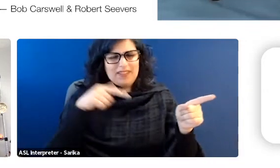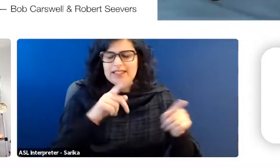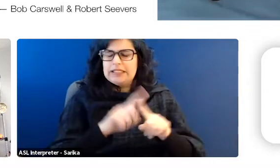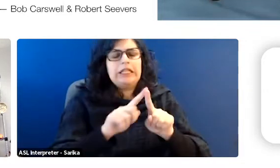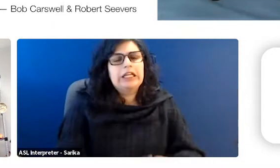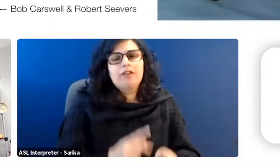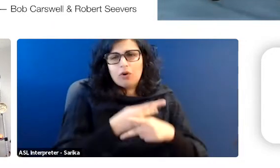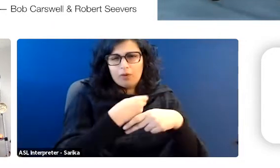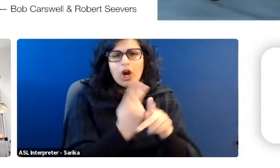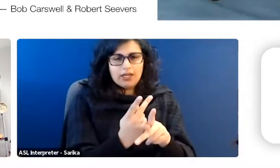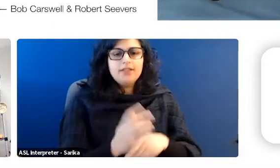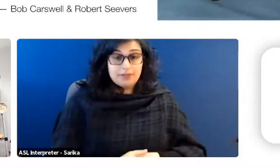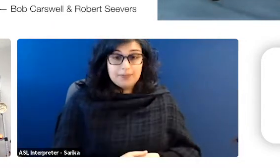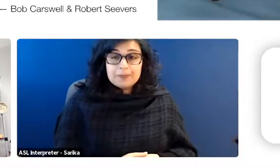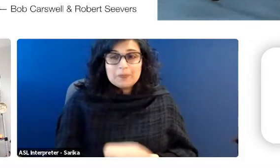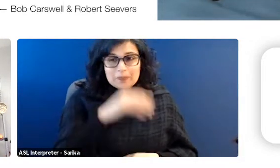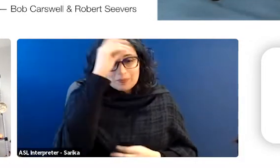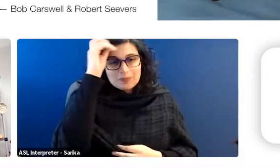products.